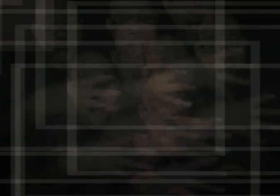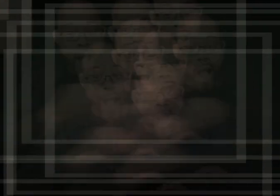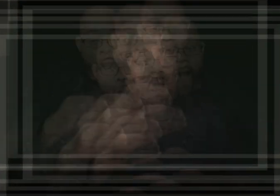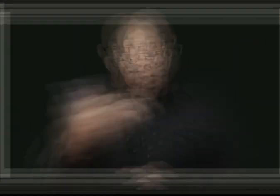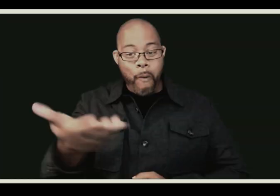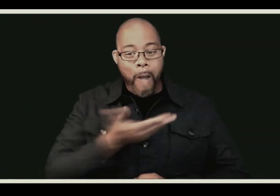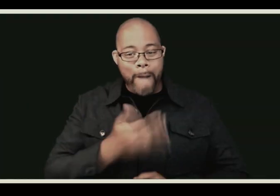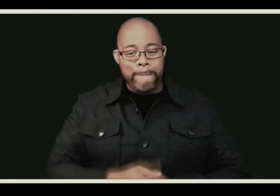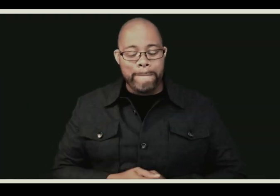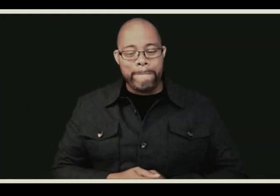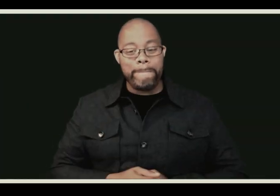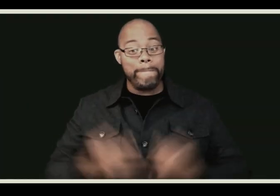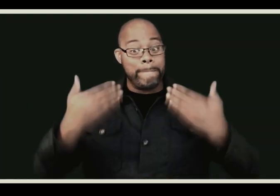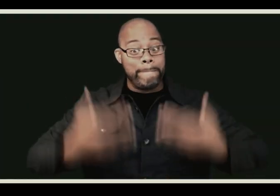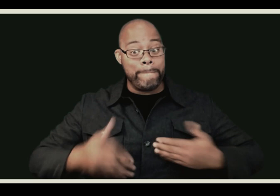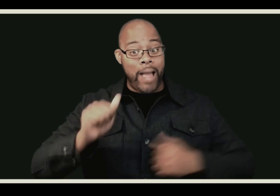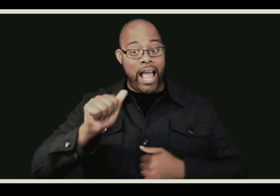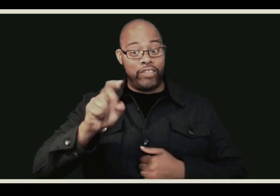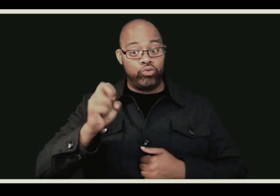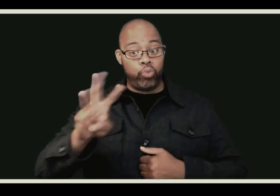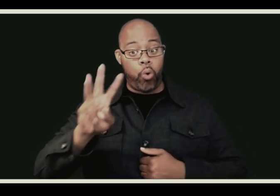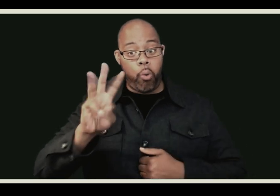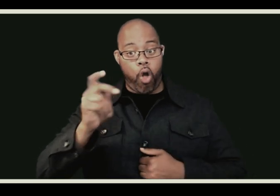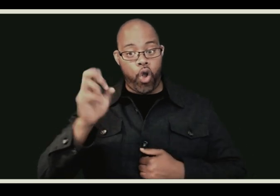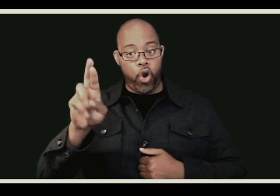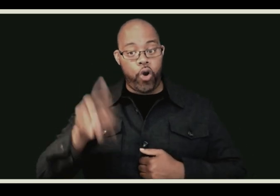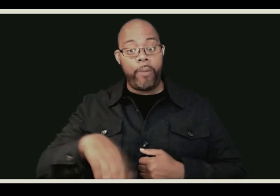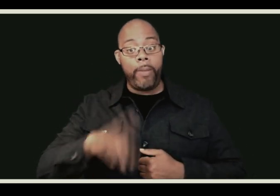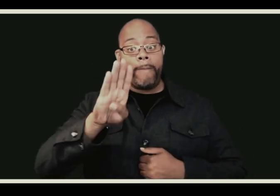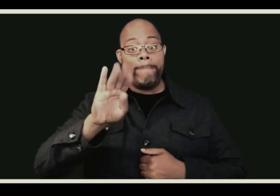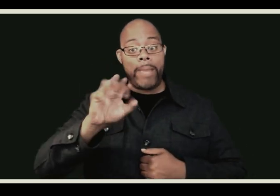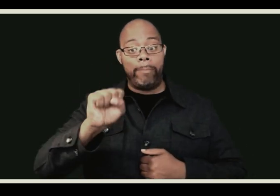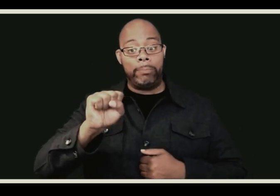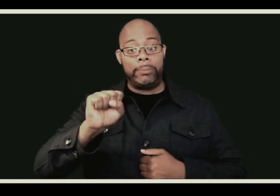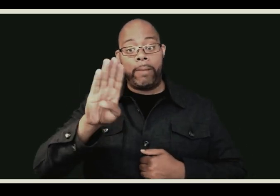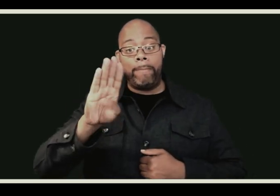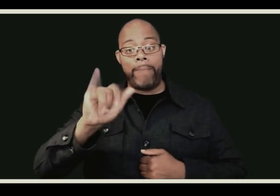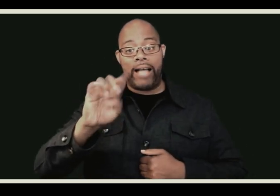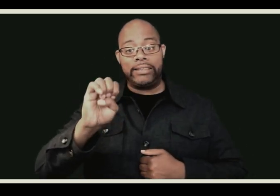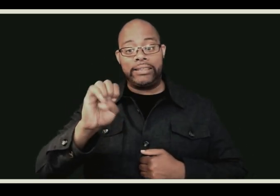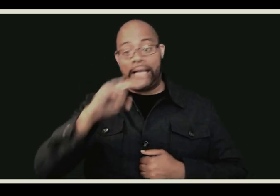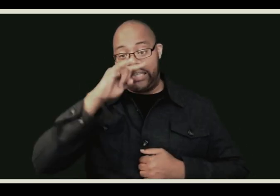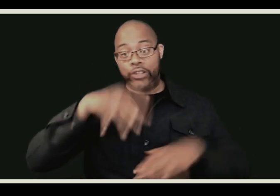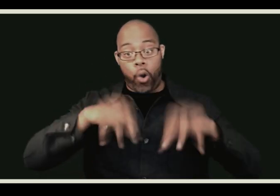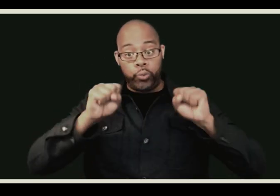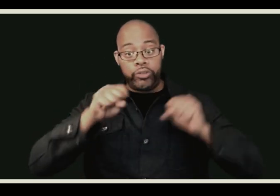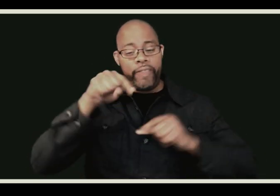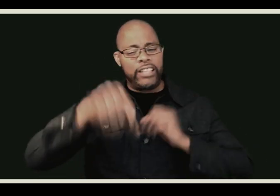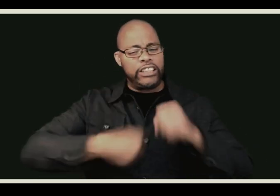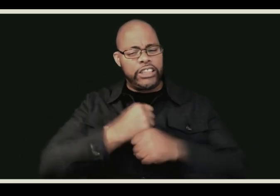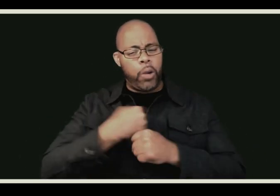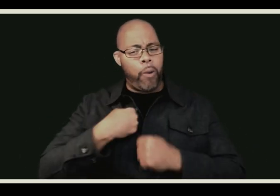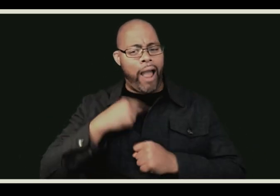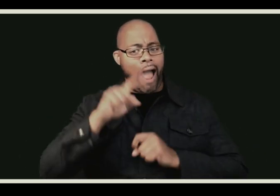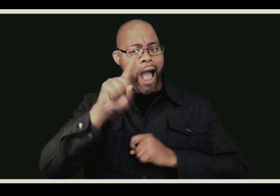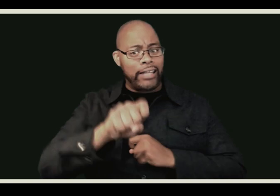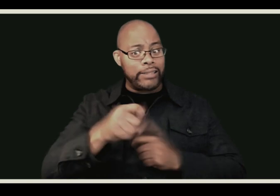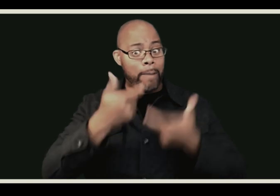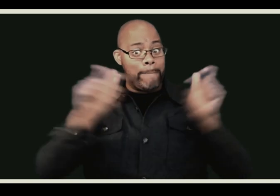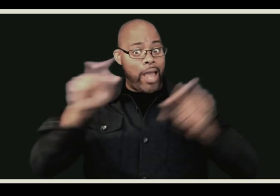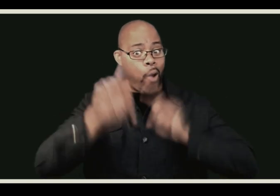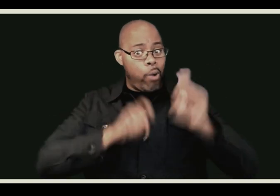Hello and welcome. I'm Andrew Walker, your BIMS Bites Kids host. And this year, we're asking